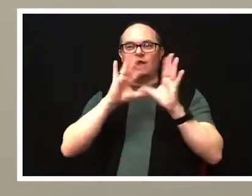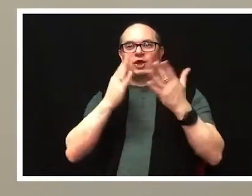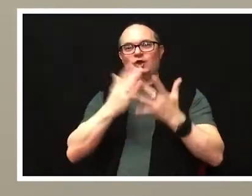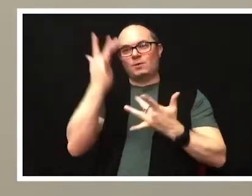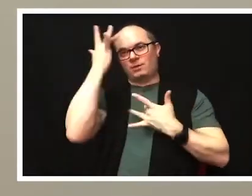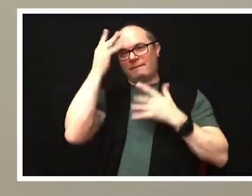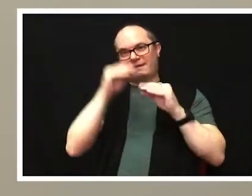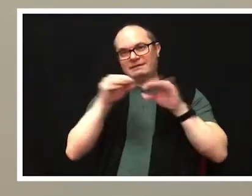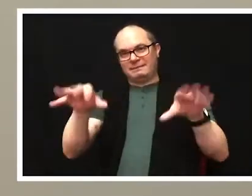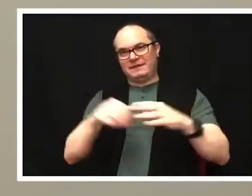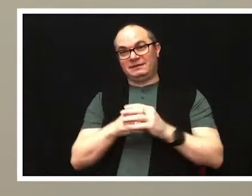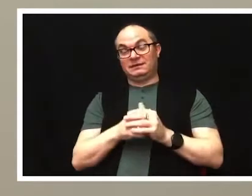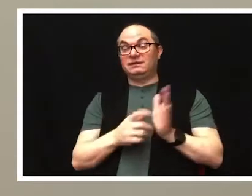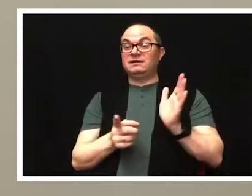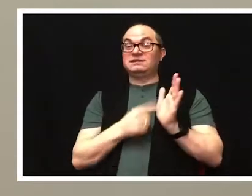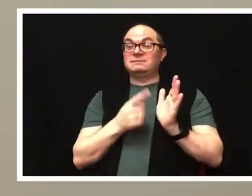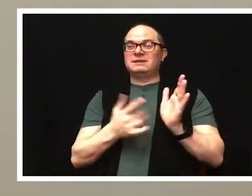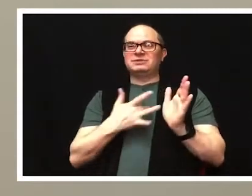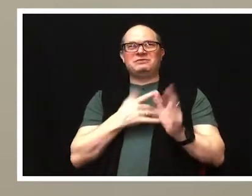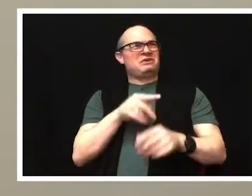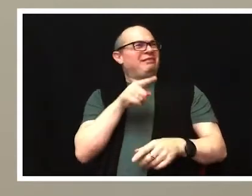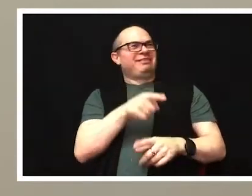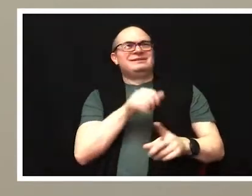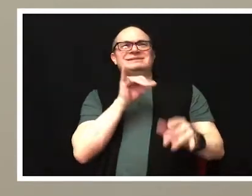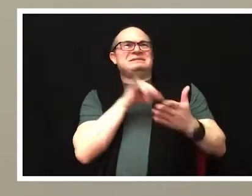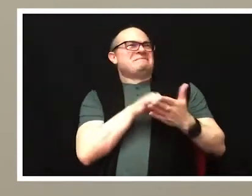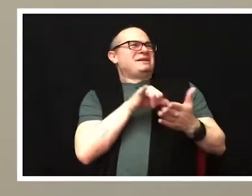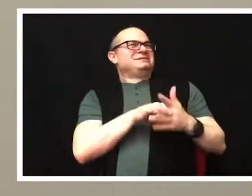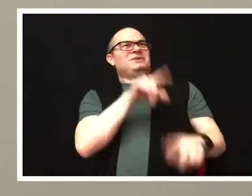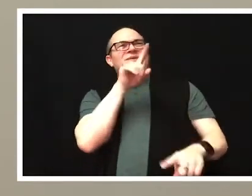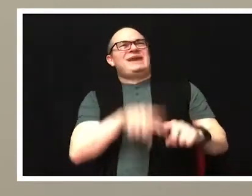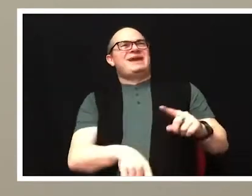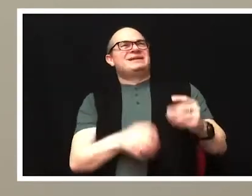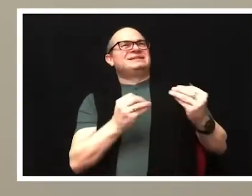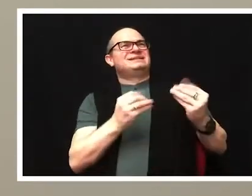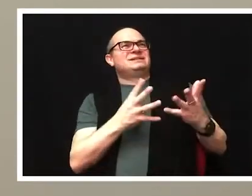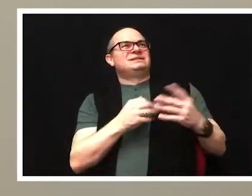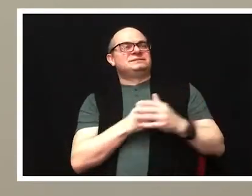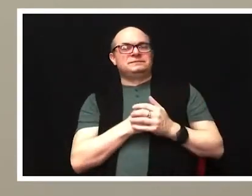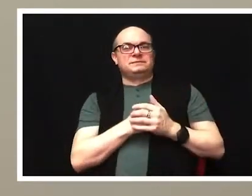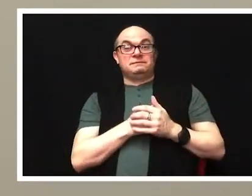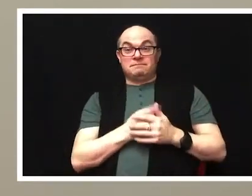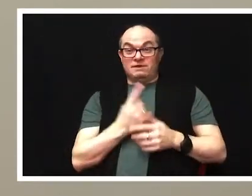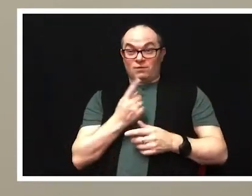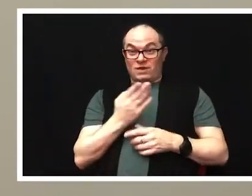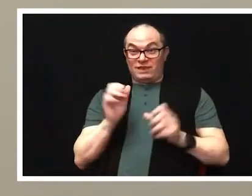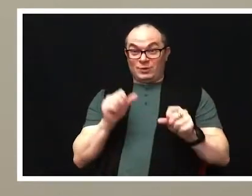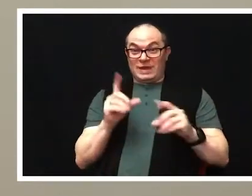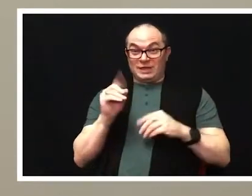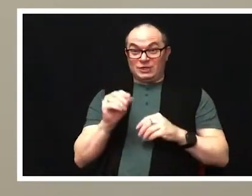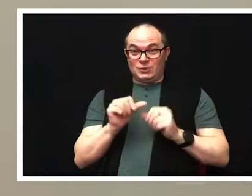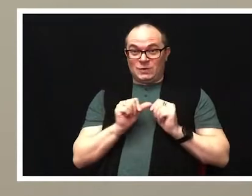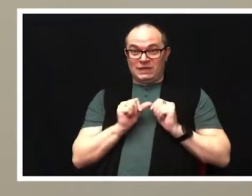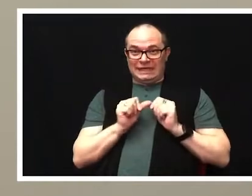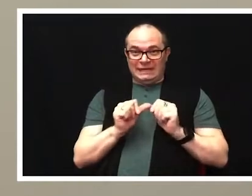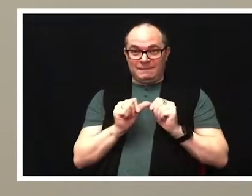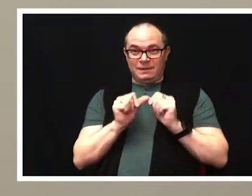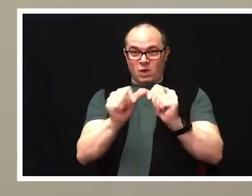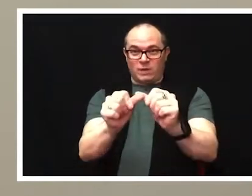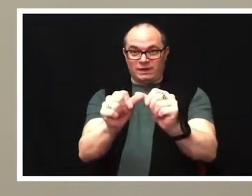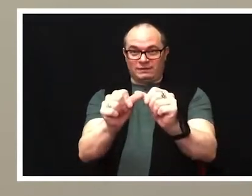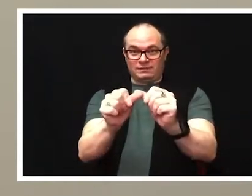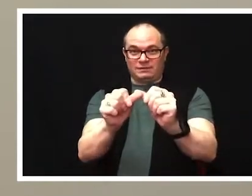There will be moments where you feel like something is impossible to do, but y'all, if there's one thing you can do, it is to keep